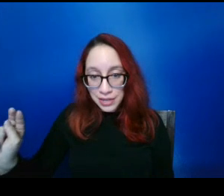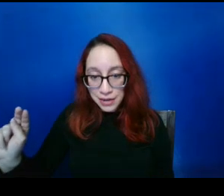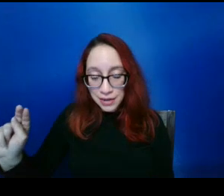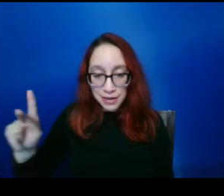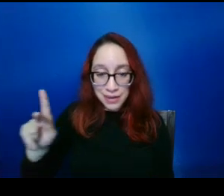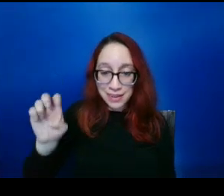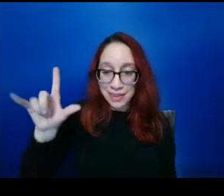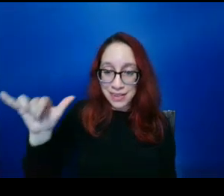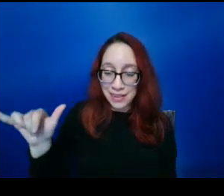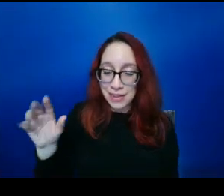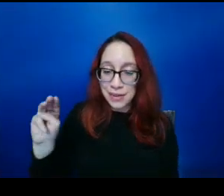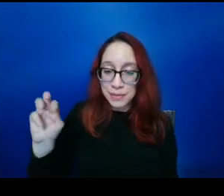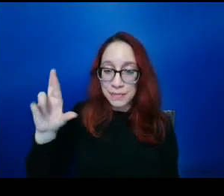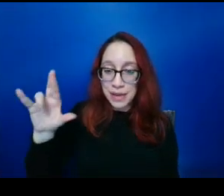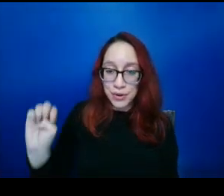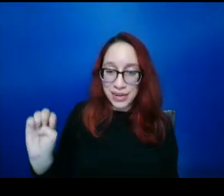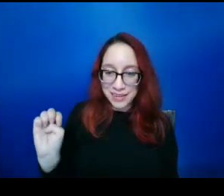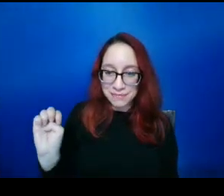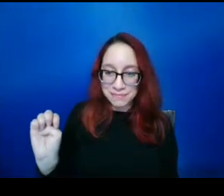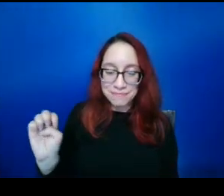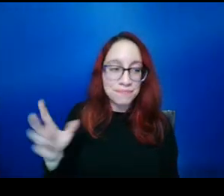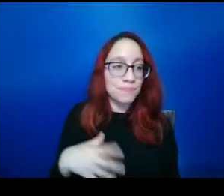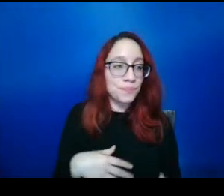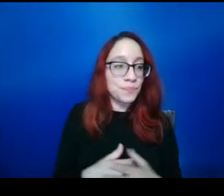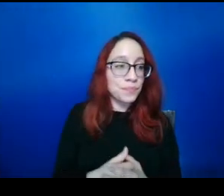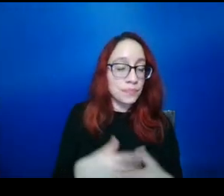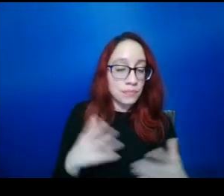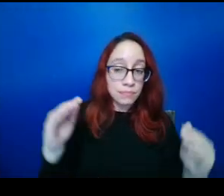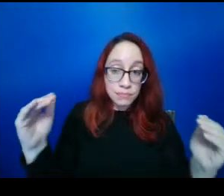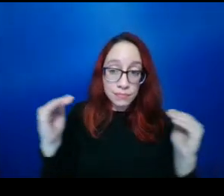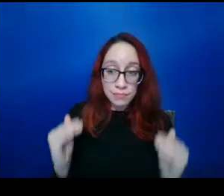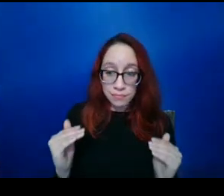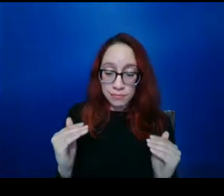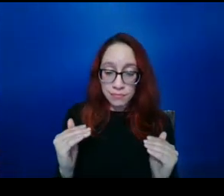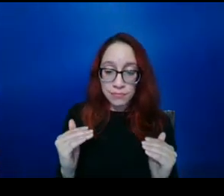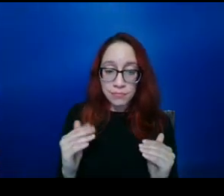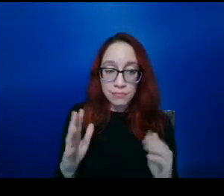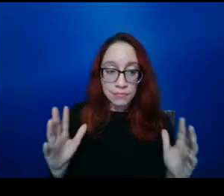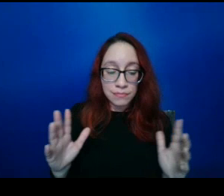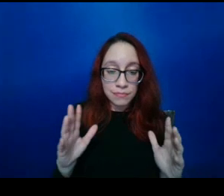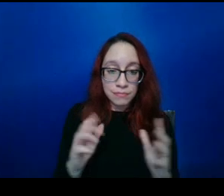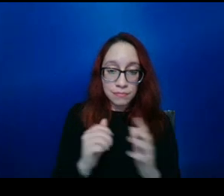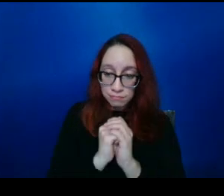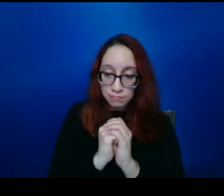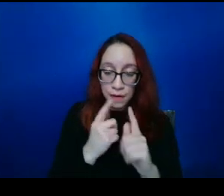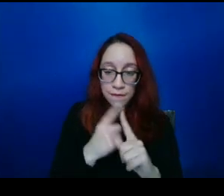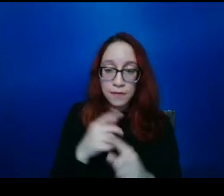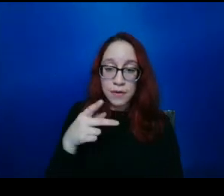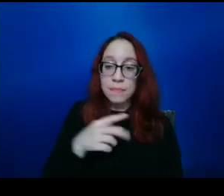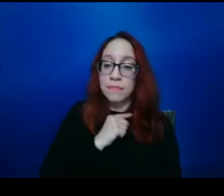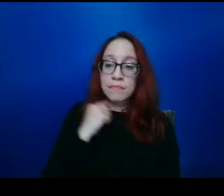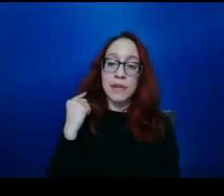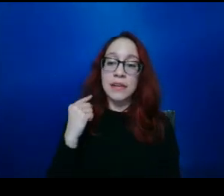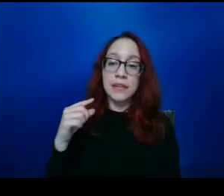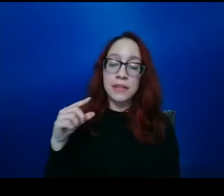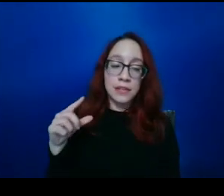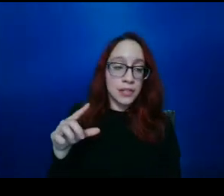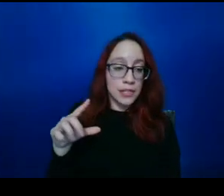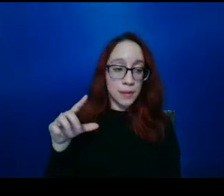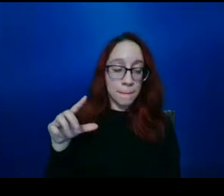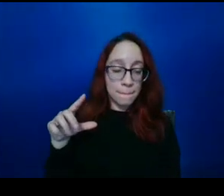Here. Mayor, you have a quorum. Thank you. We're going to move on with the invocation by Pastor David Wiggins, St. John's